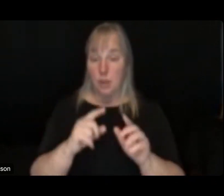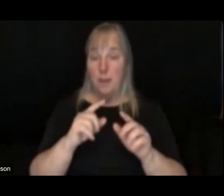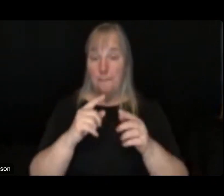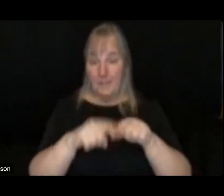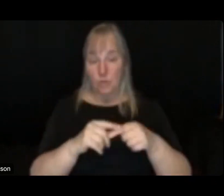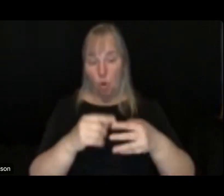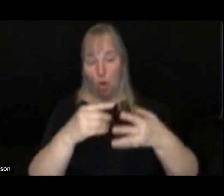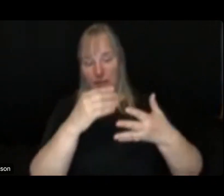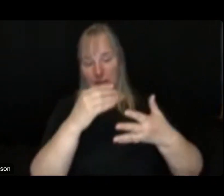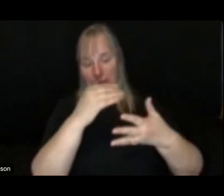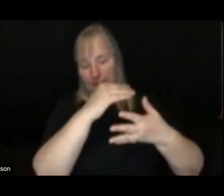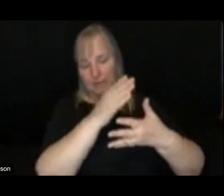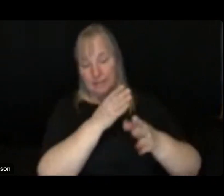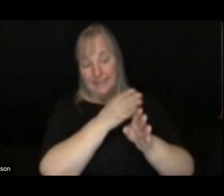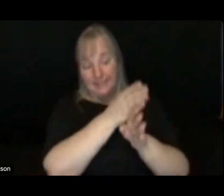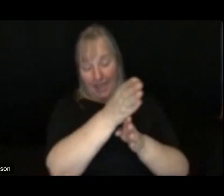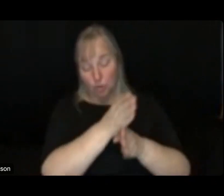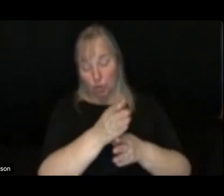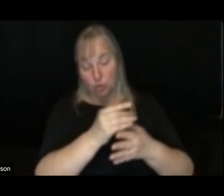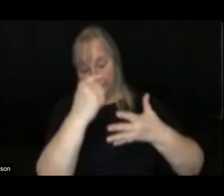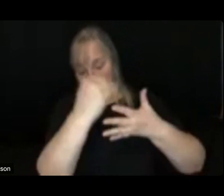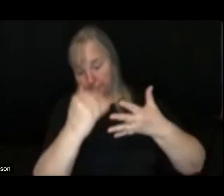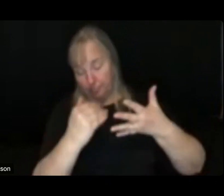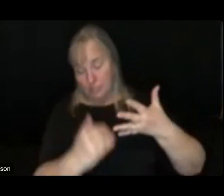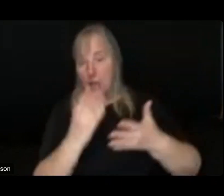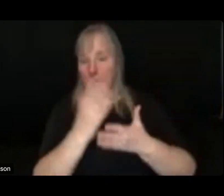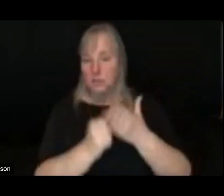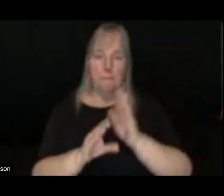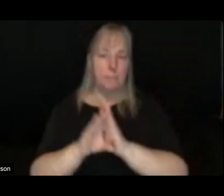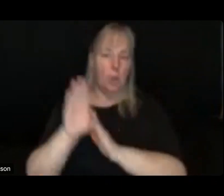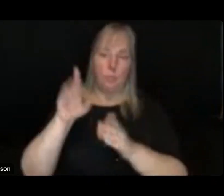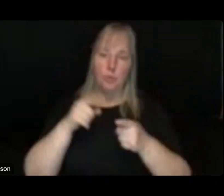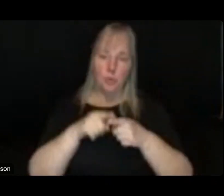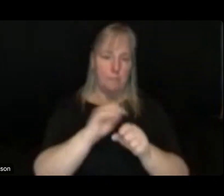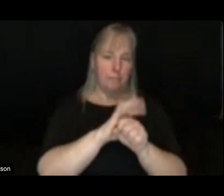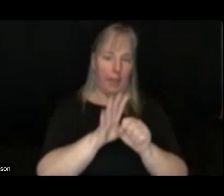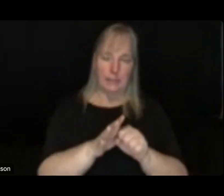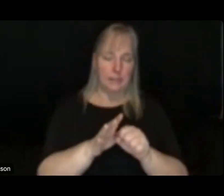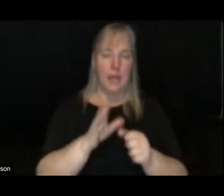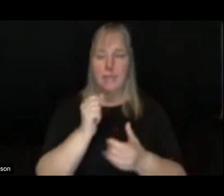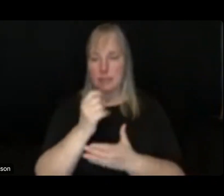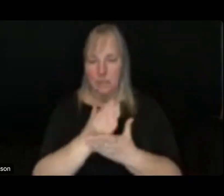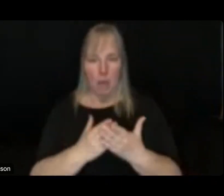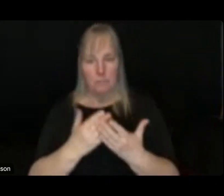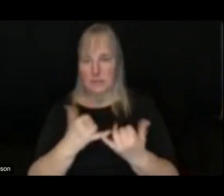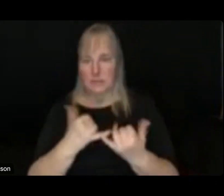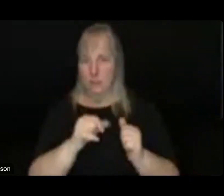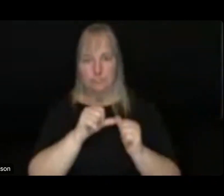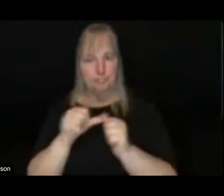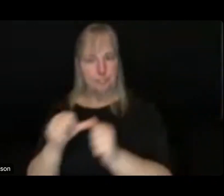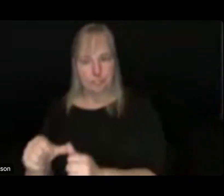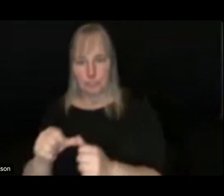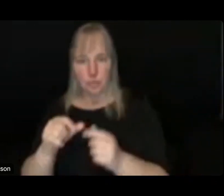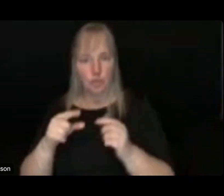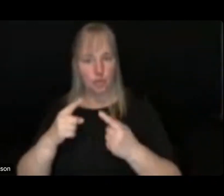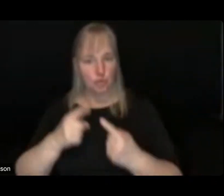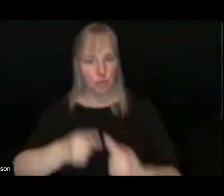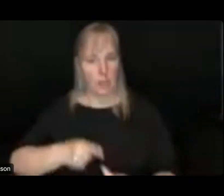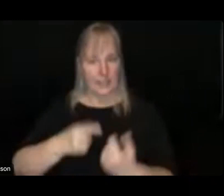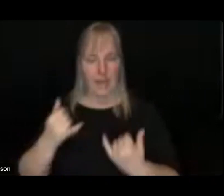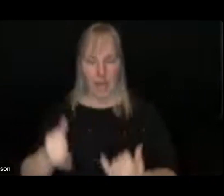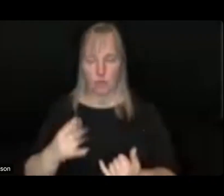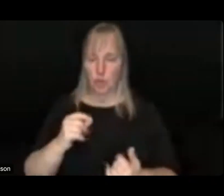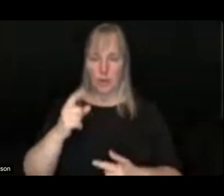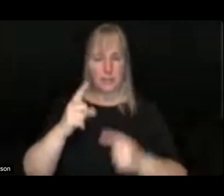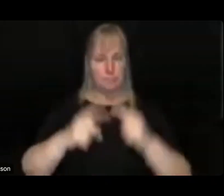like boomed. They did great during the pandemic, depending on their business and what they were doing, and some that are still struggling. And so you're getting like a mixed bag, like she said,